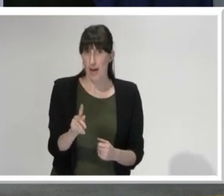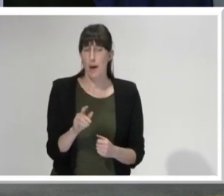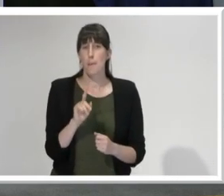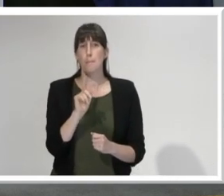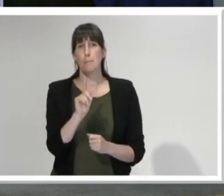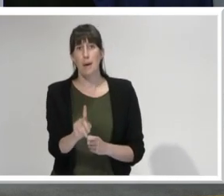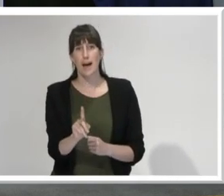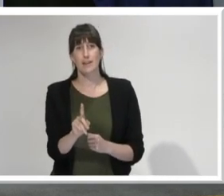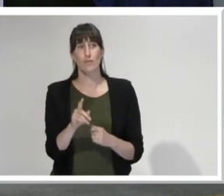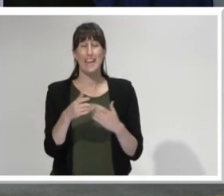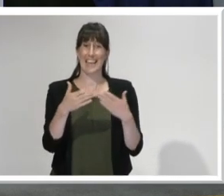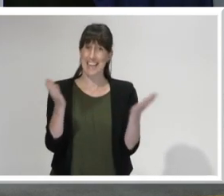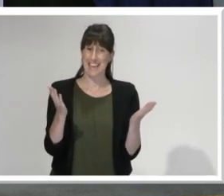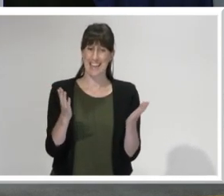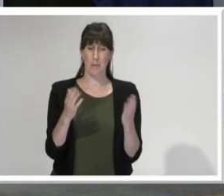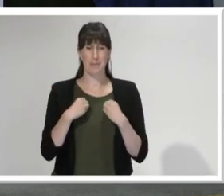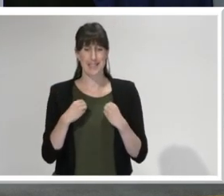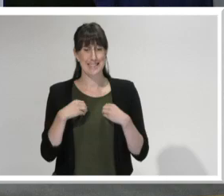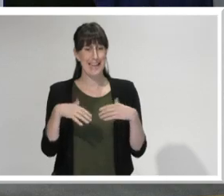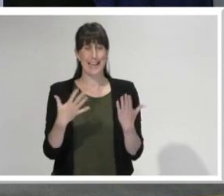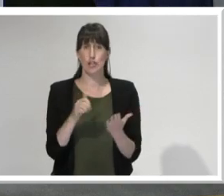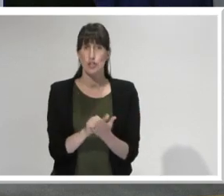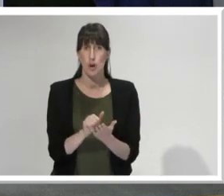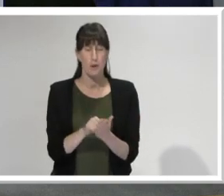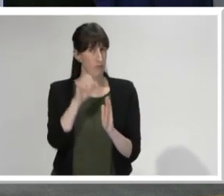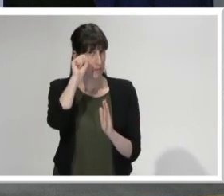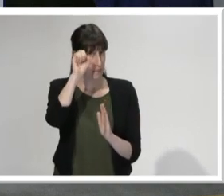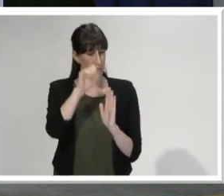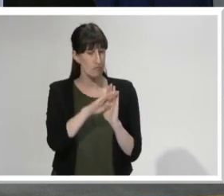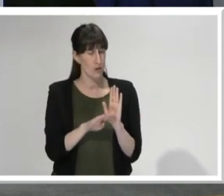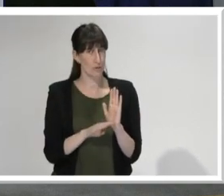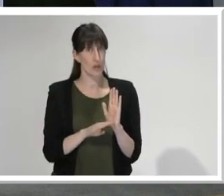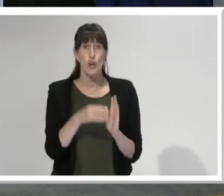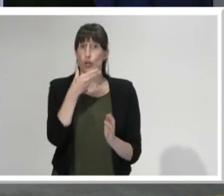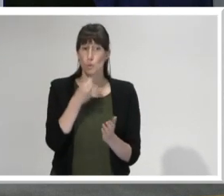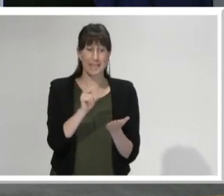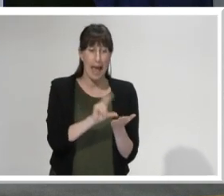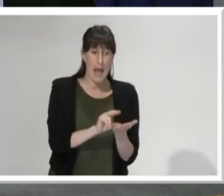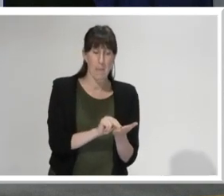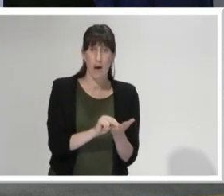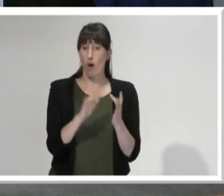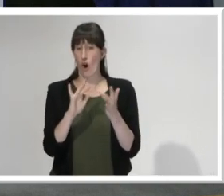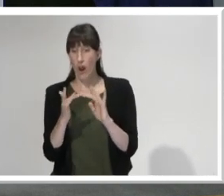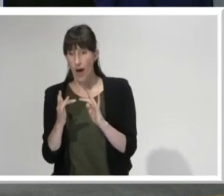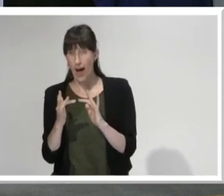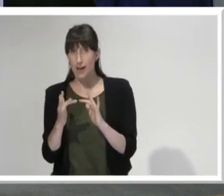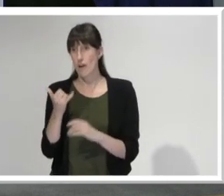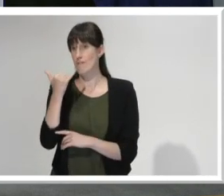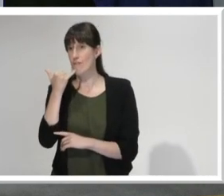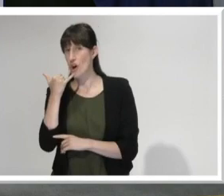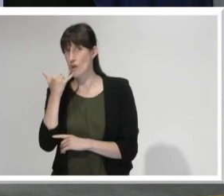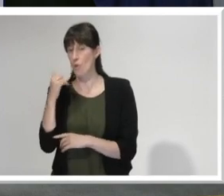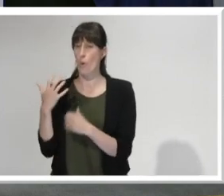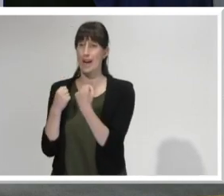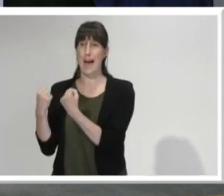I'd say is just remember the rule. Use an app, use online, use the phone, use the car, but it